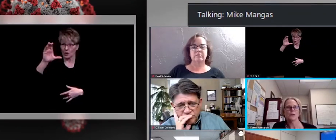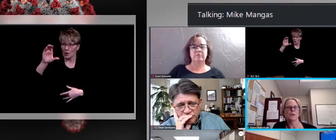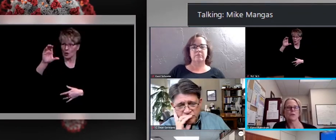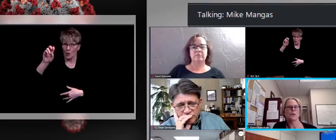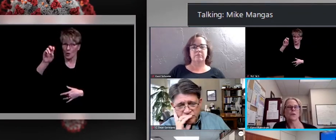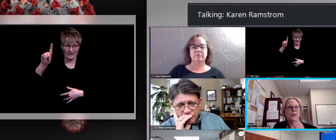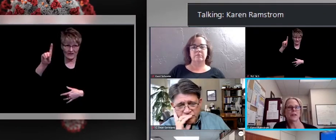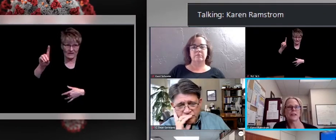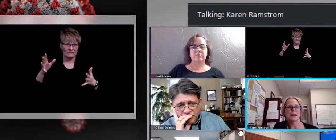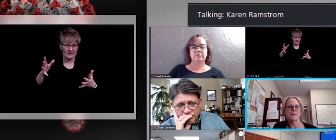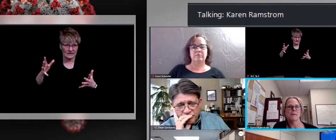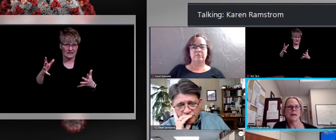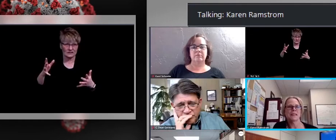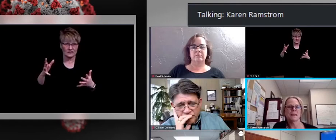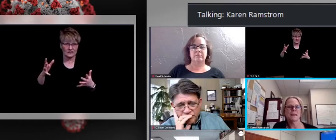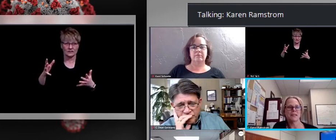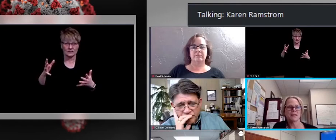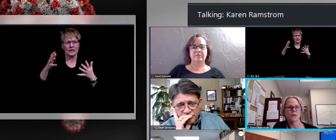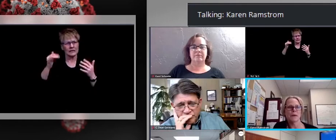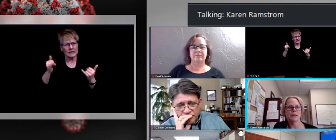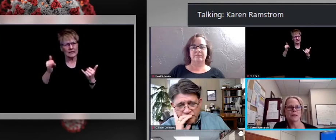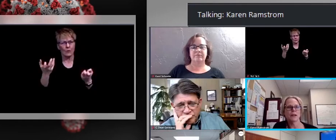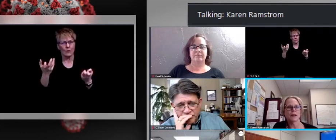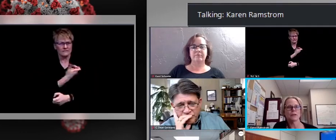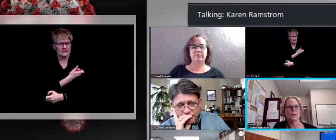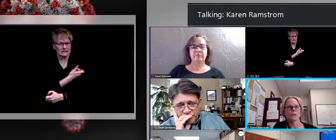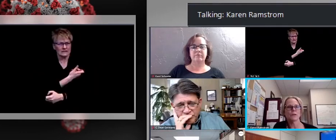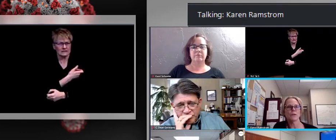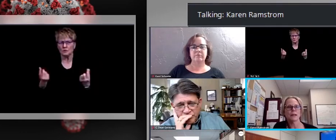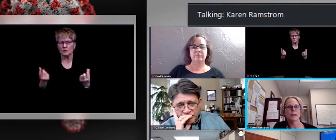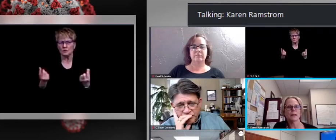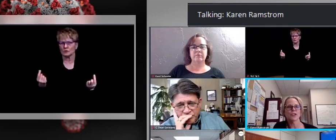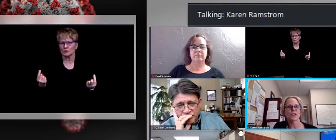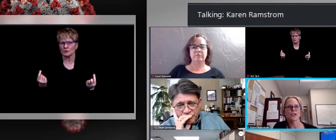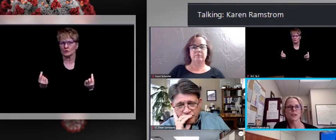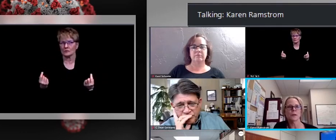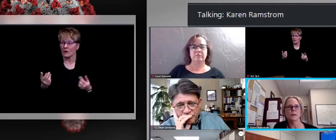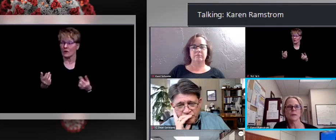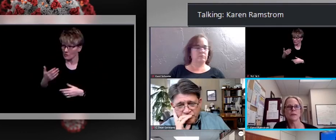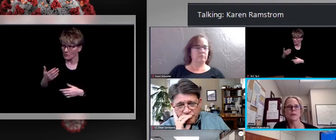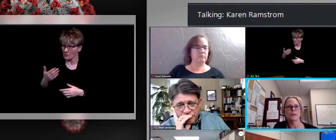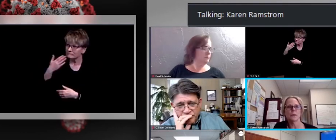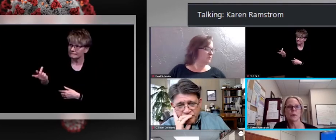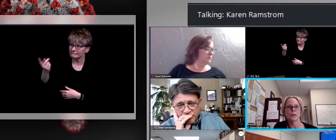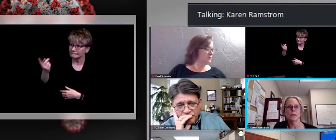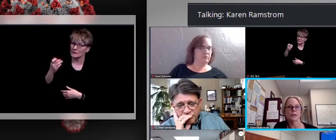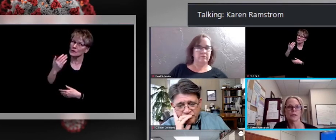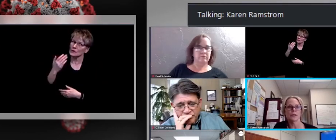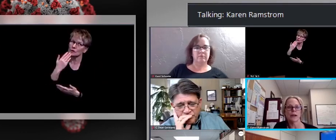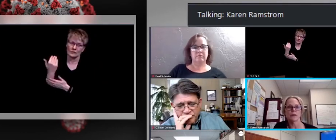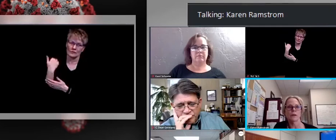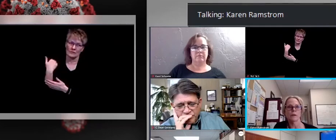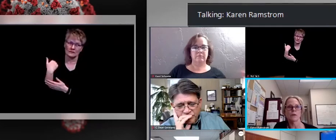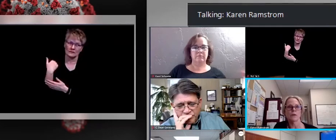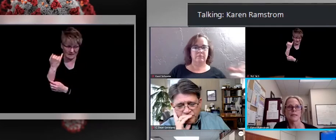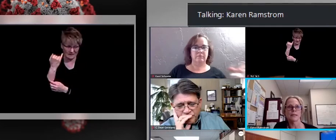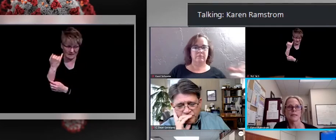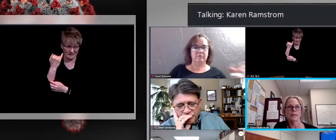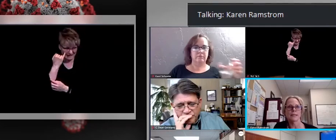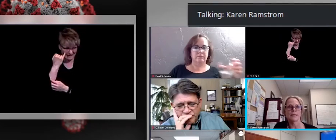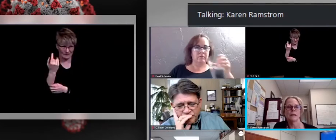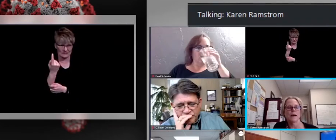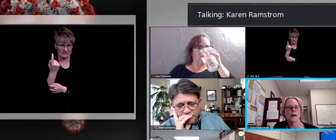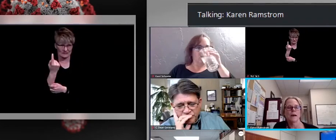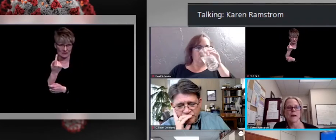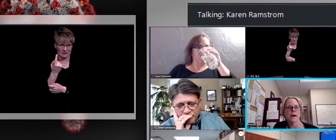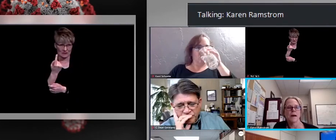Thank you for bringing that up, Mike. That's a good reminder. So vaccination is recommended for people with a history of having